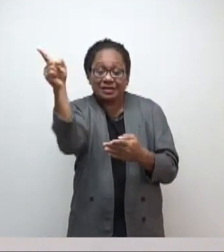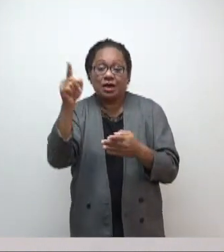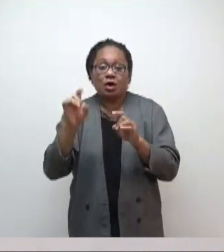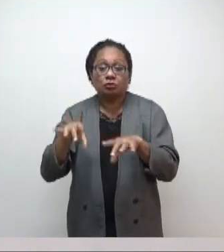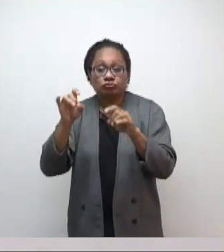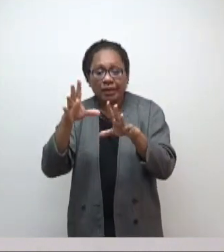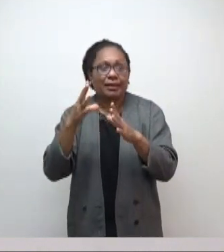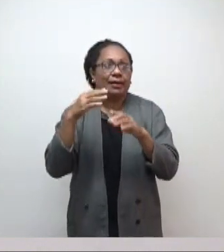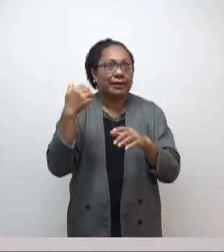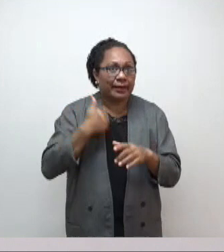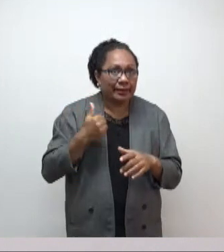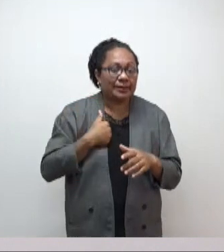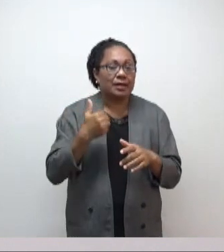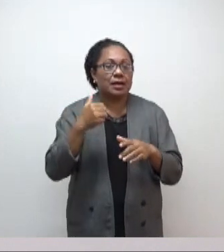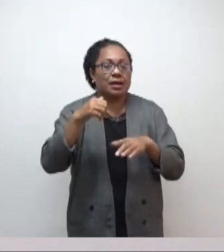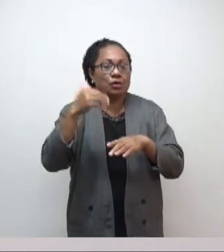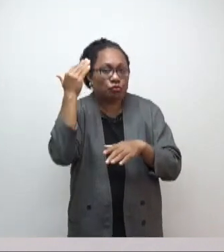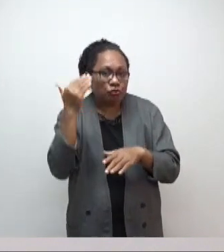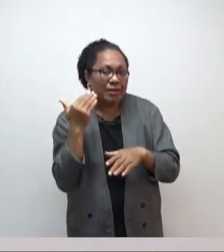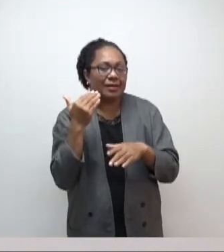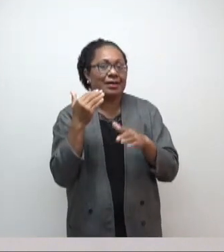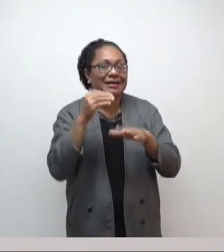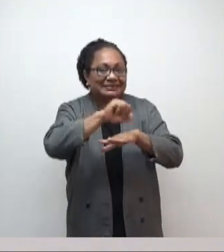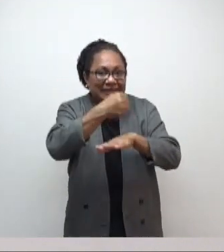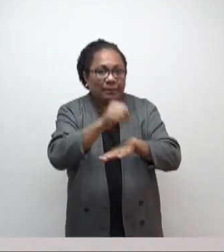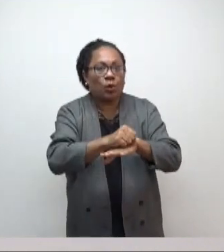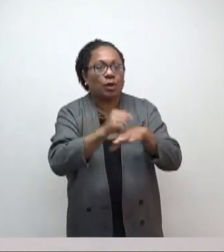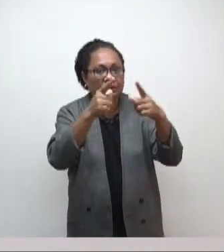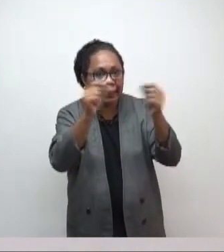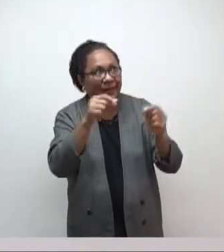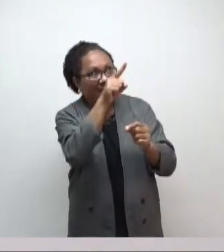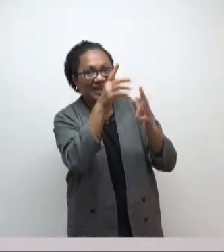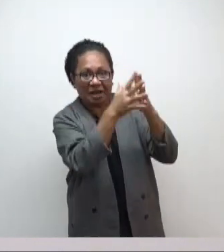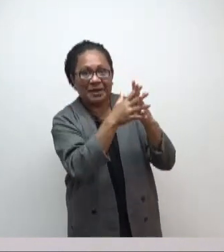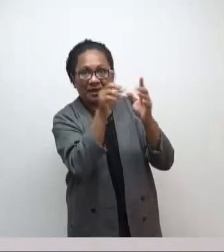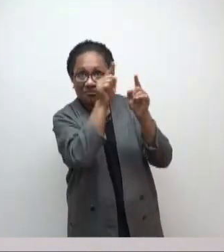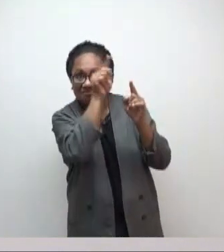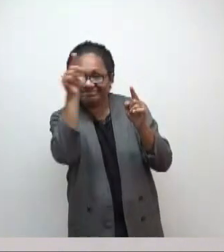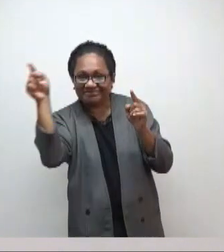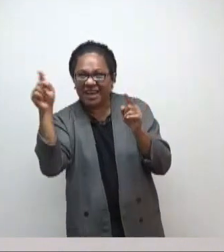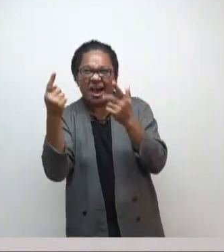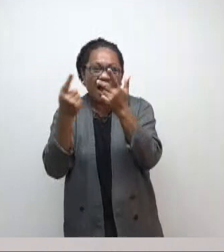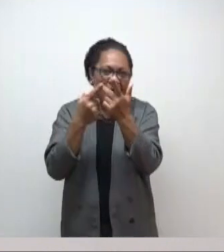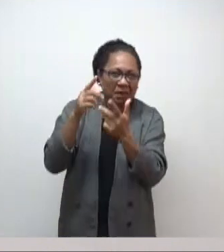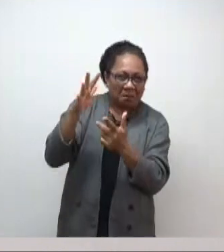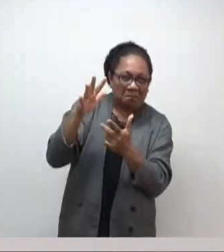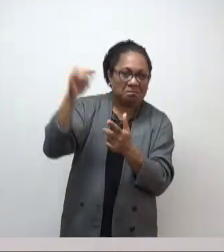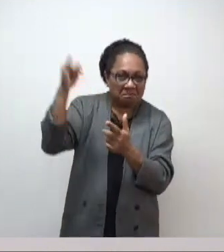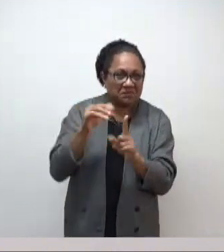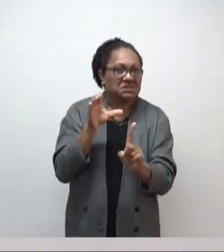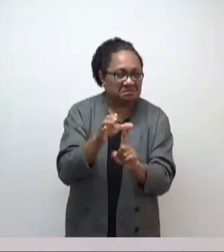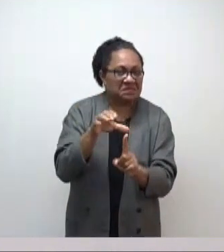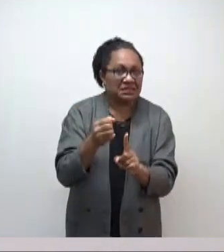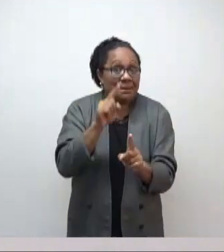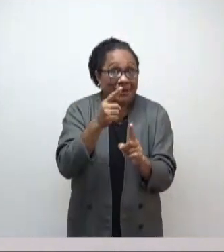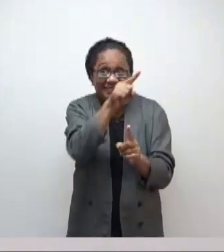Korea, Singapore, and parts of the US. We will be establishing mutually recognized vaccine protocol agreements